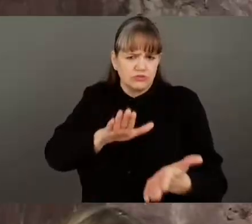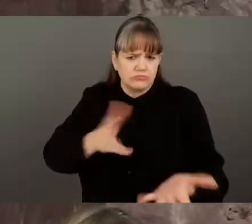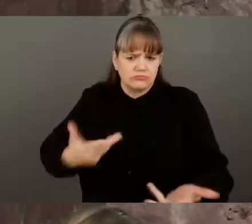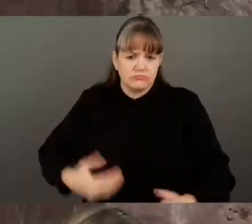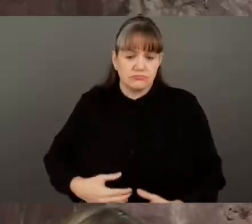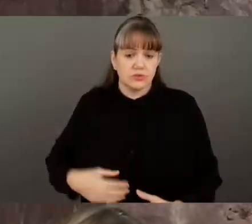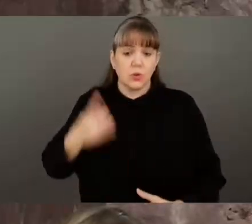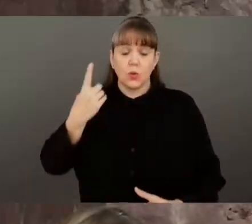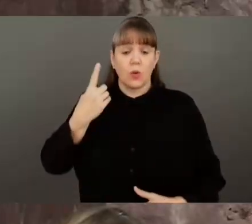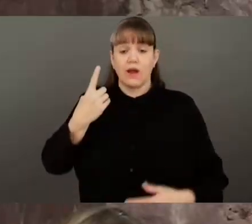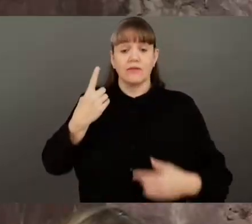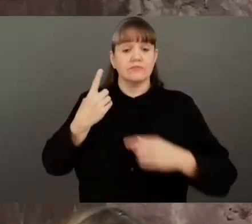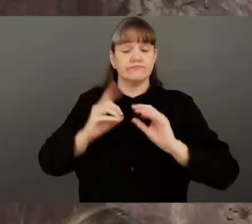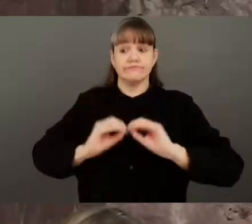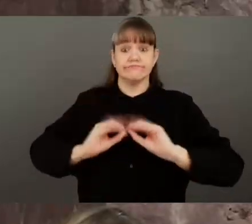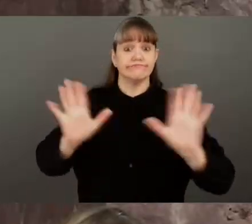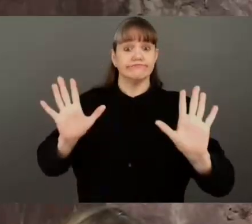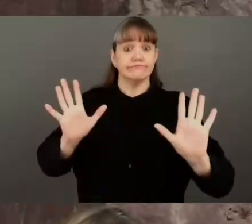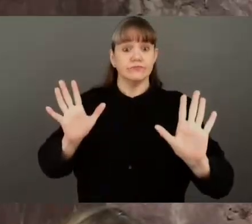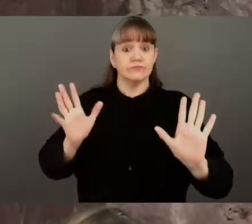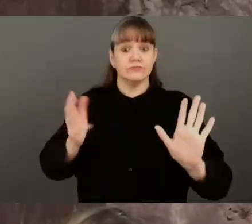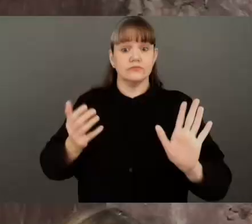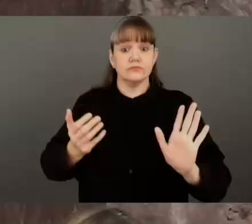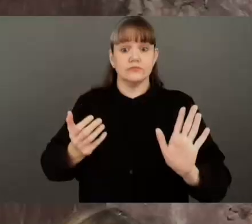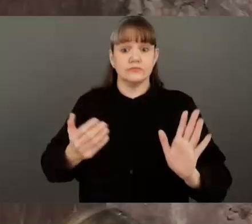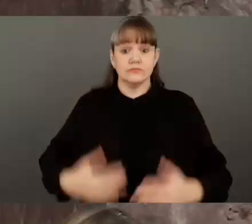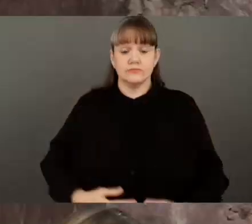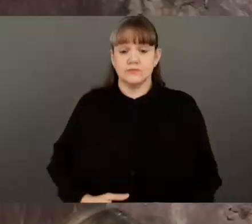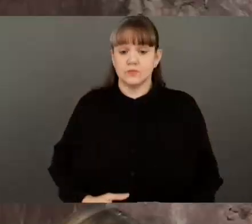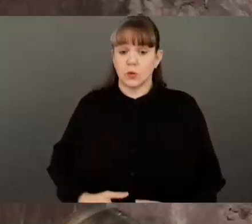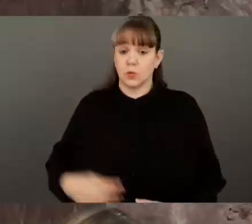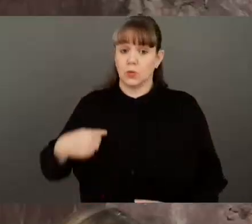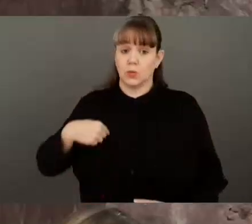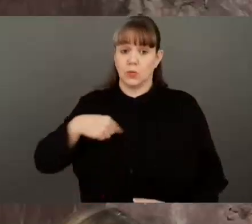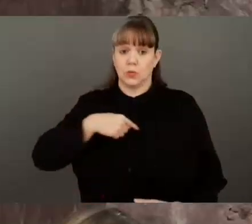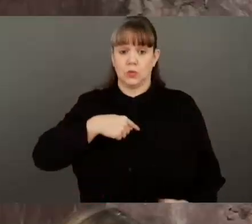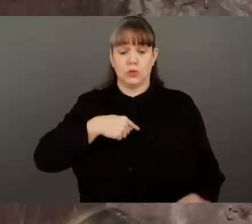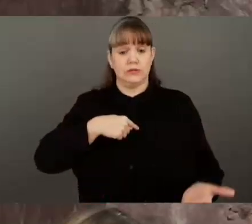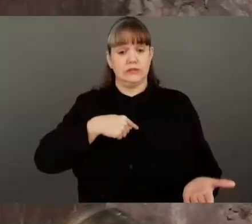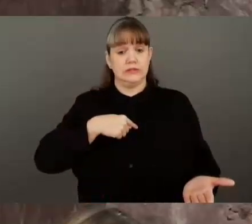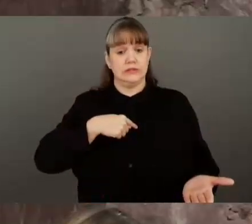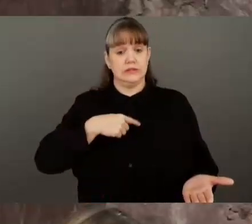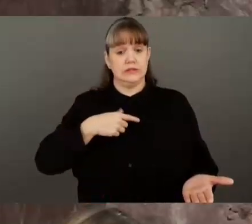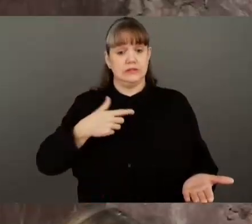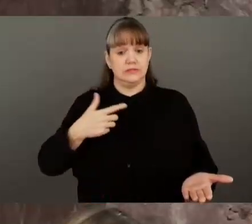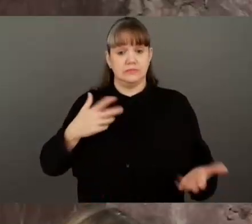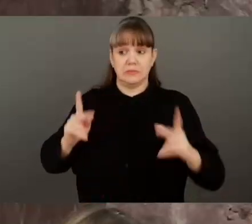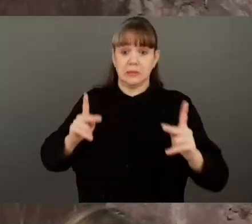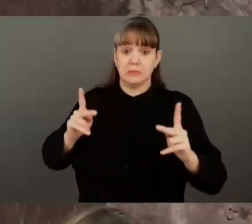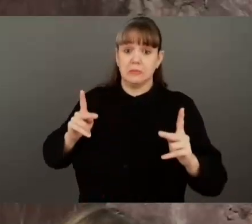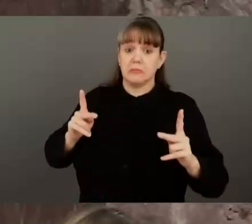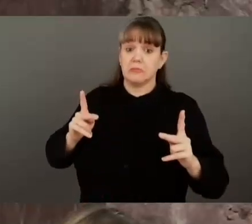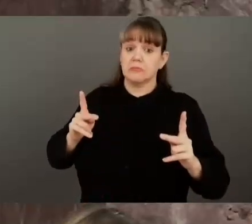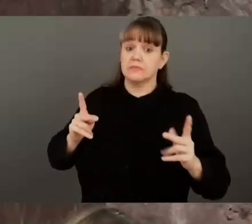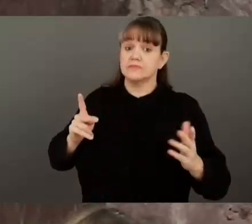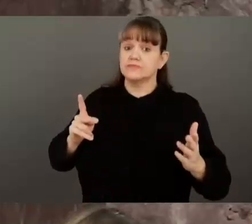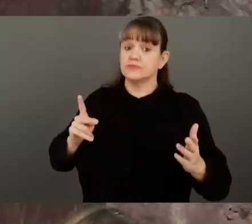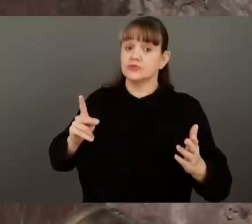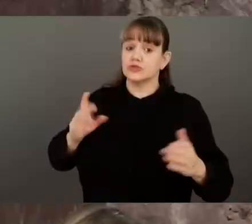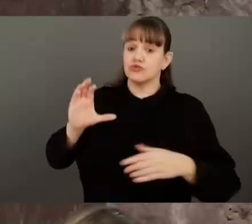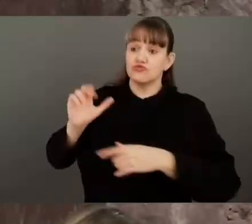not allow those who commit criminal acts to escape